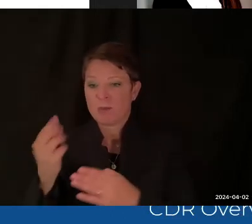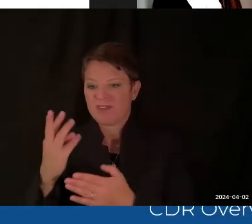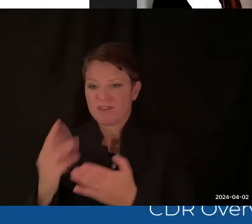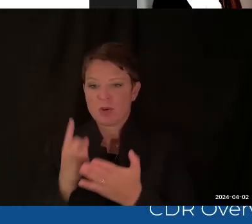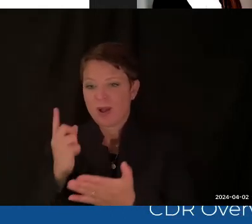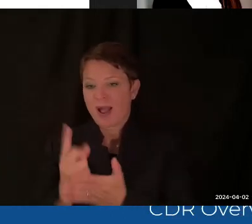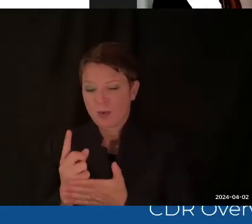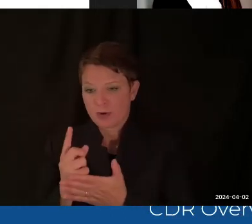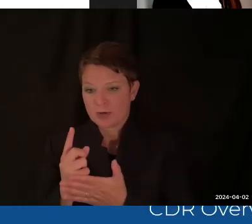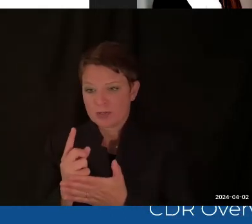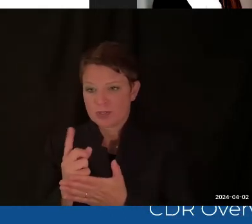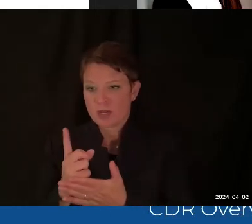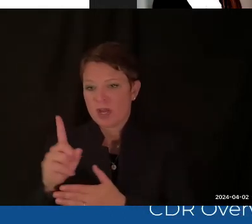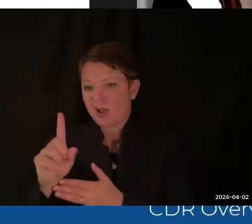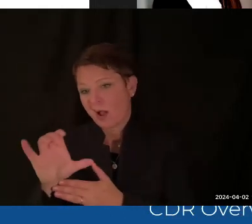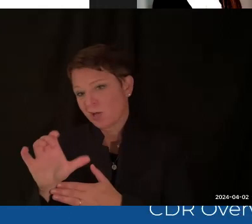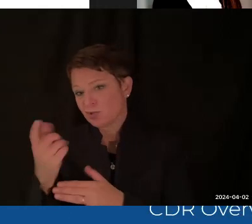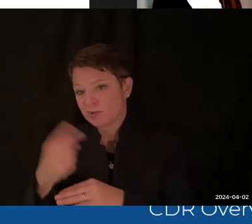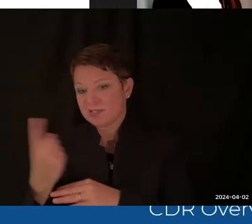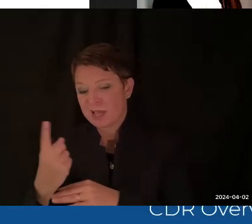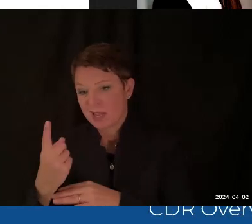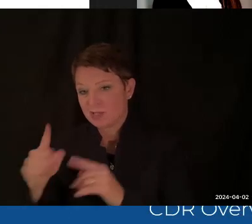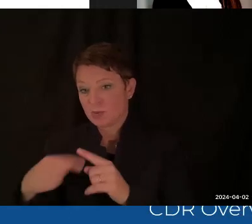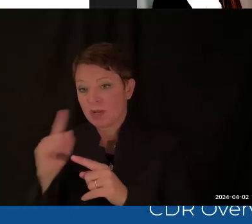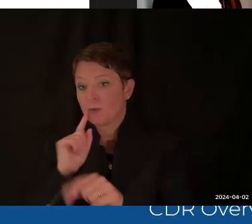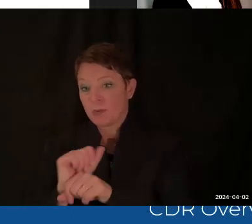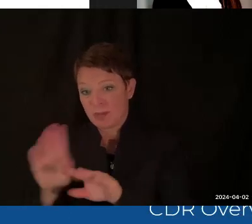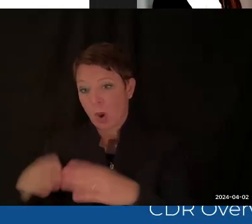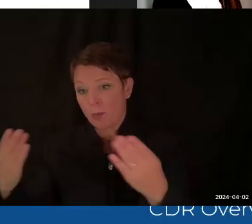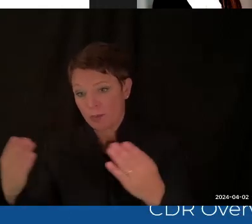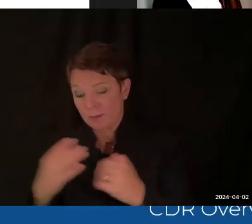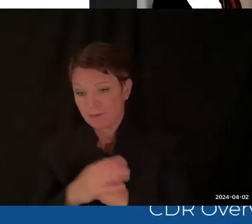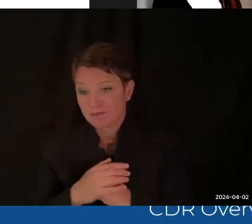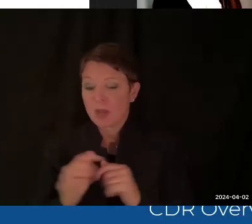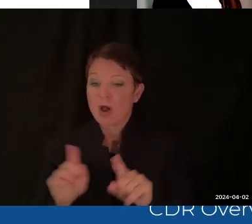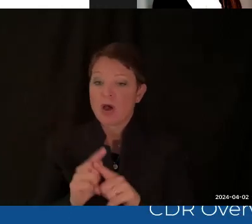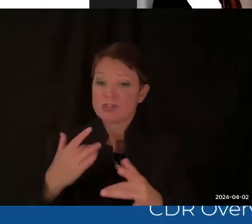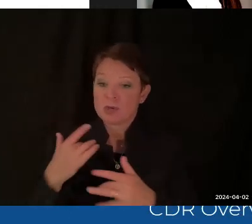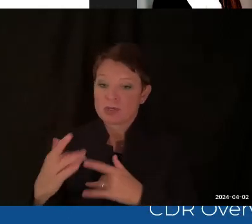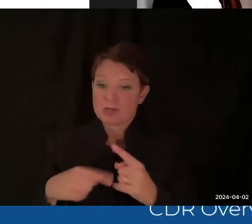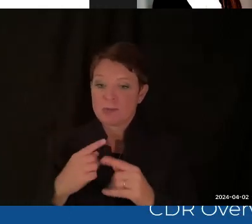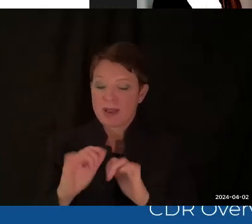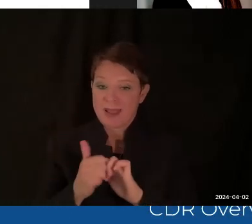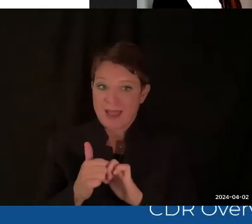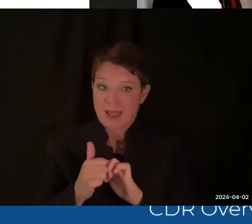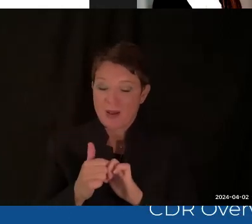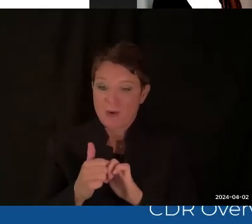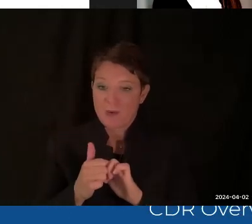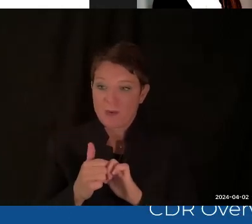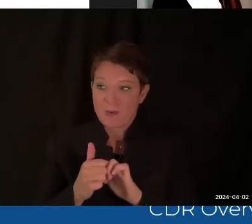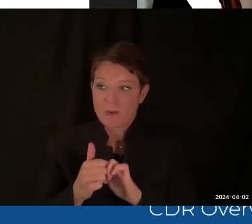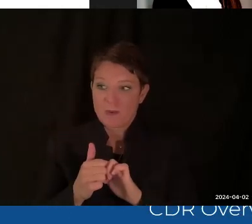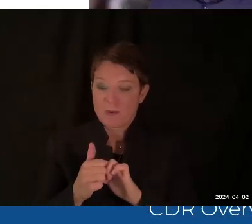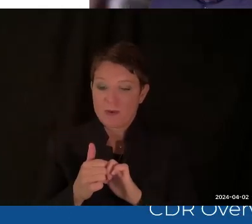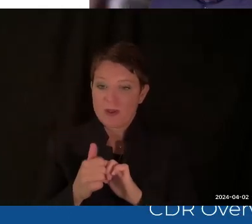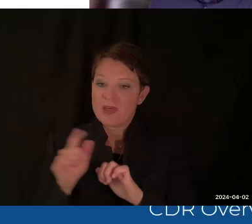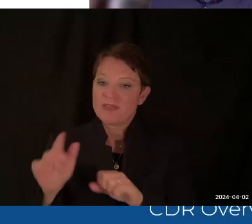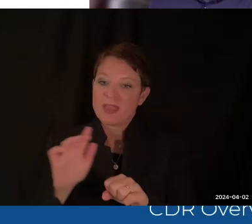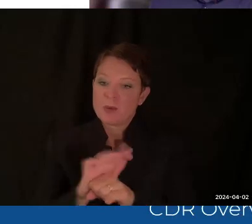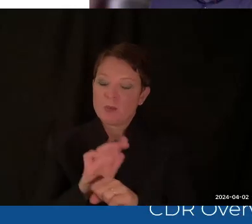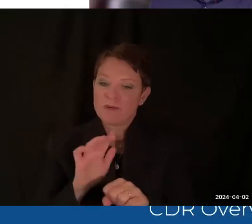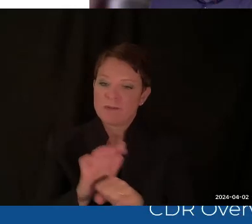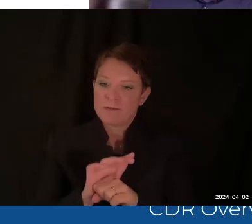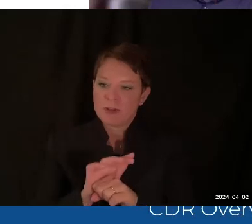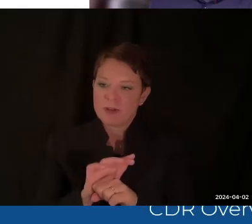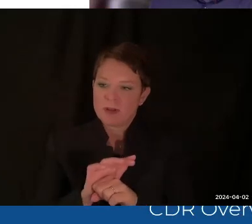hours on the 100-ish days that the arena will be open. I'm also concerned about how they'll fill this arena